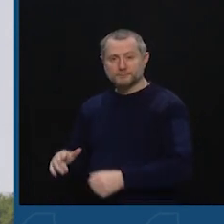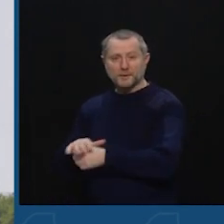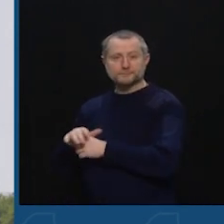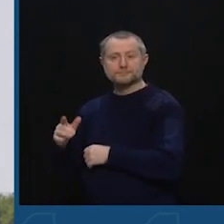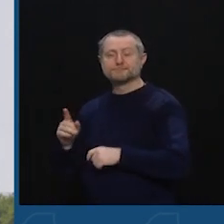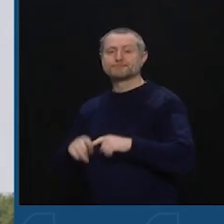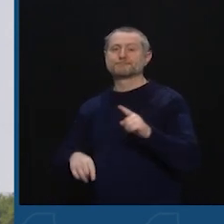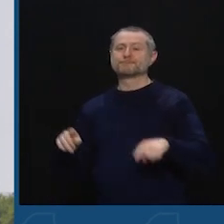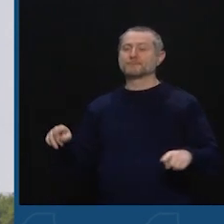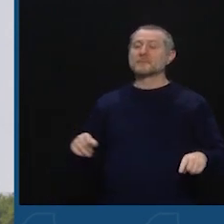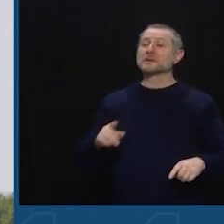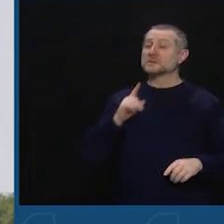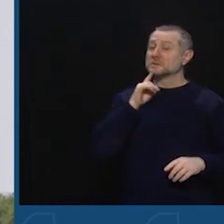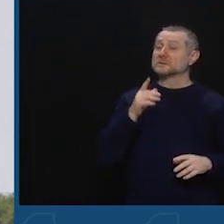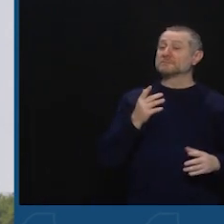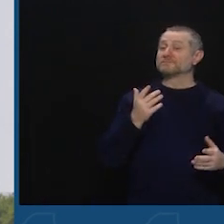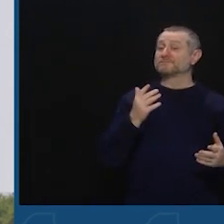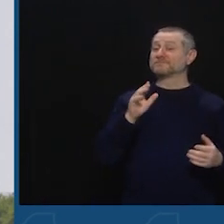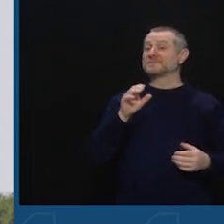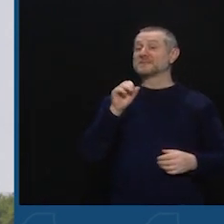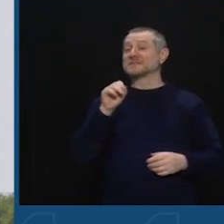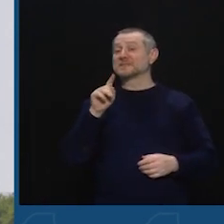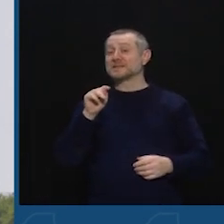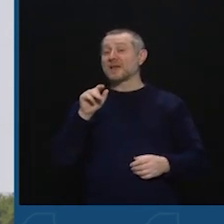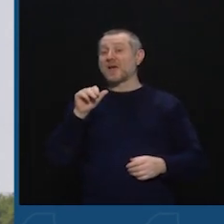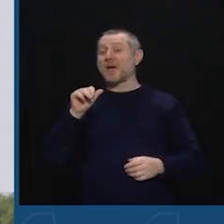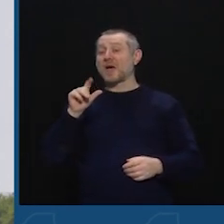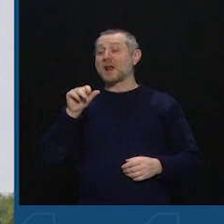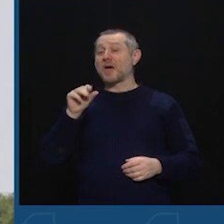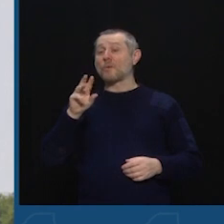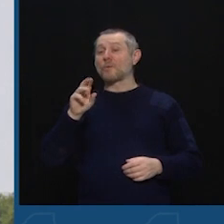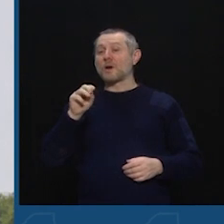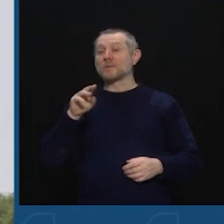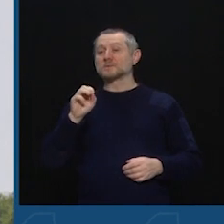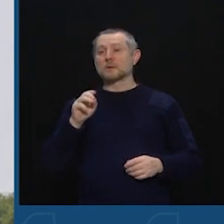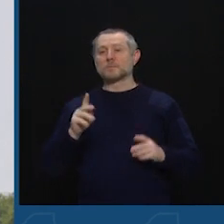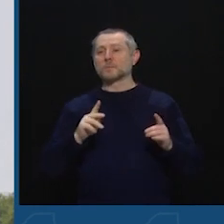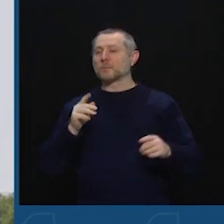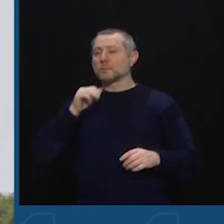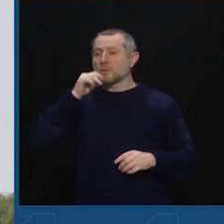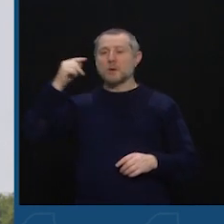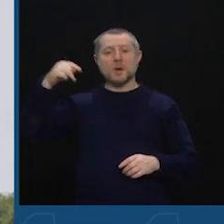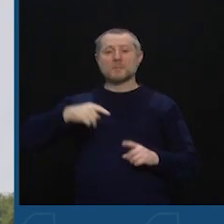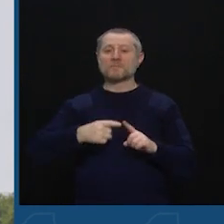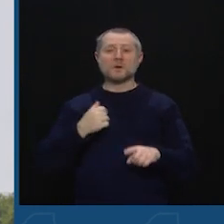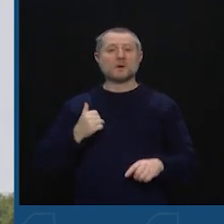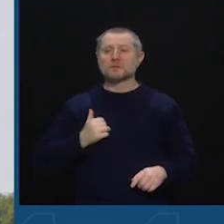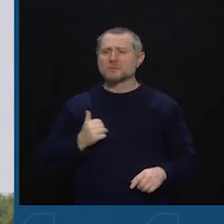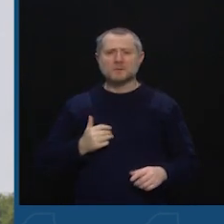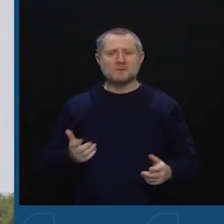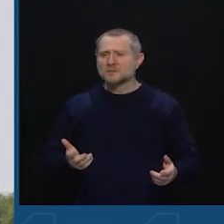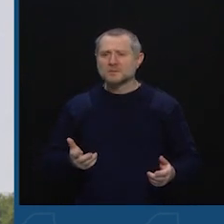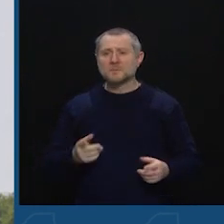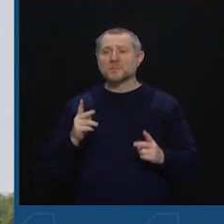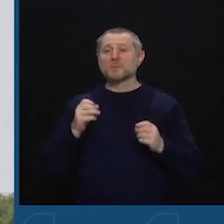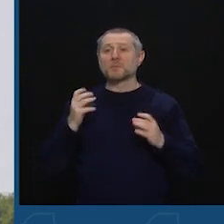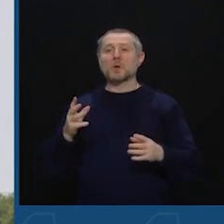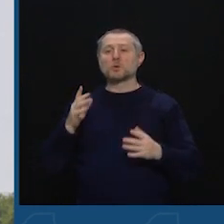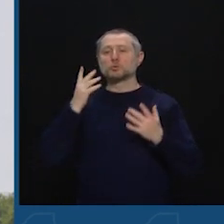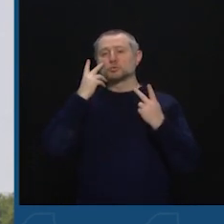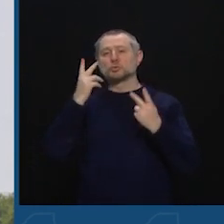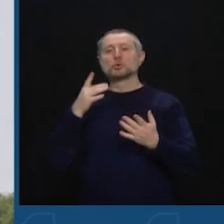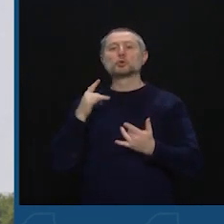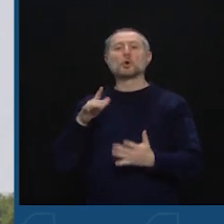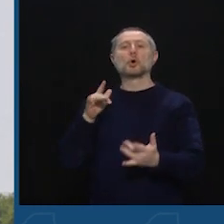along the St. Lawrence region, because people were not coming over from Canada. That normal flow of tourists and businesses and